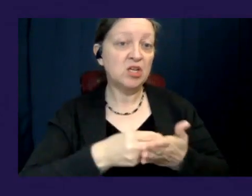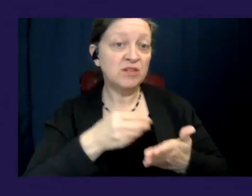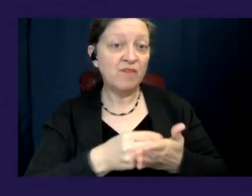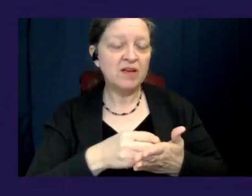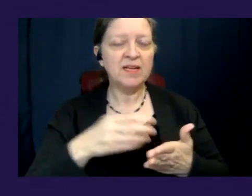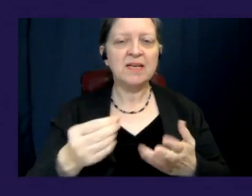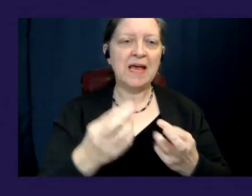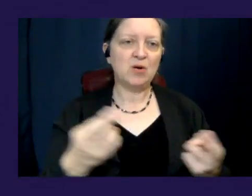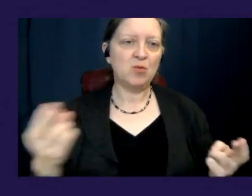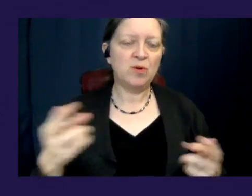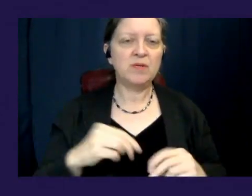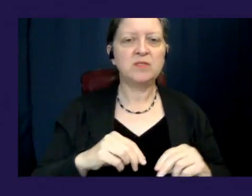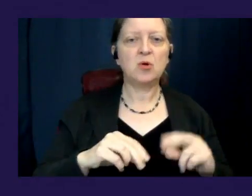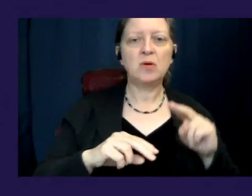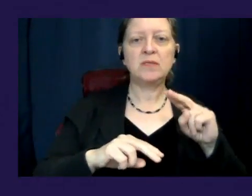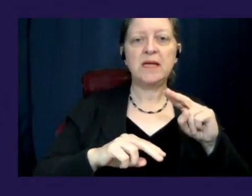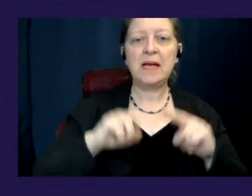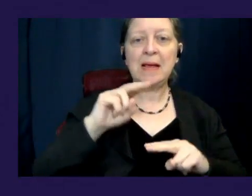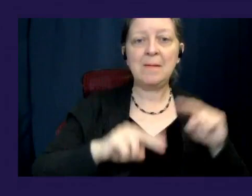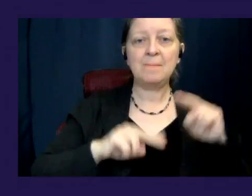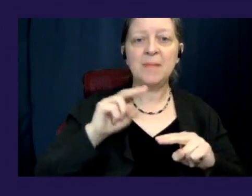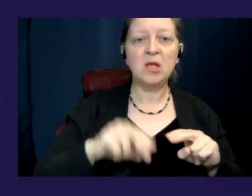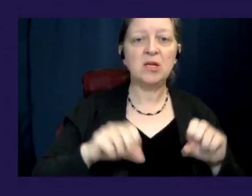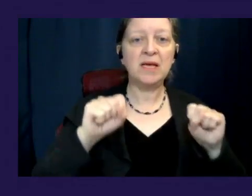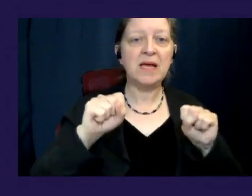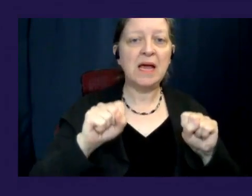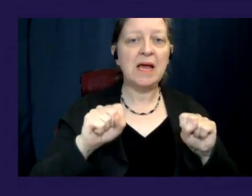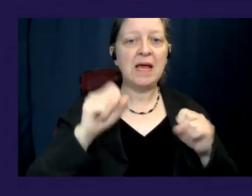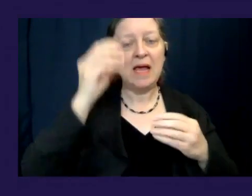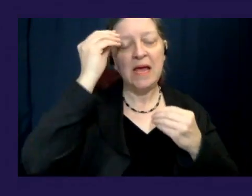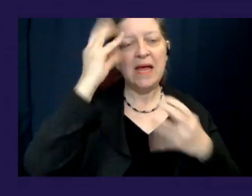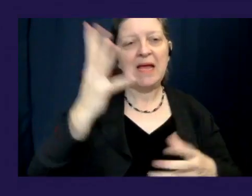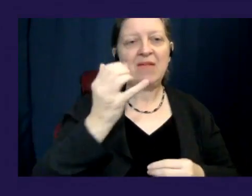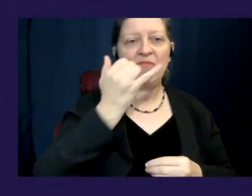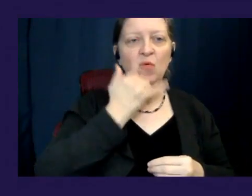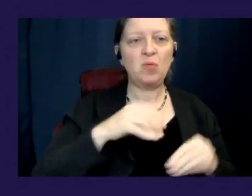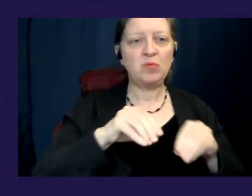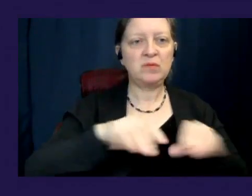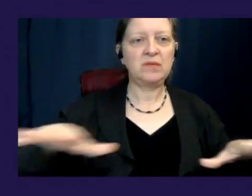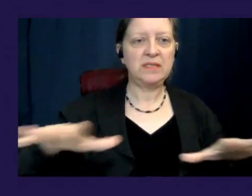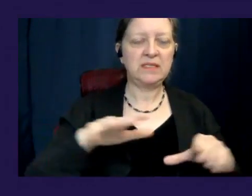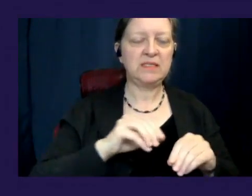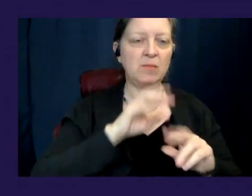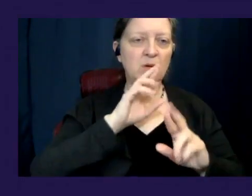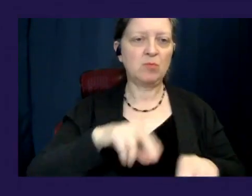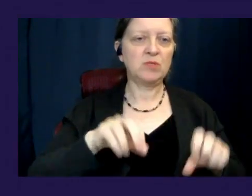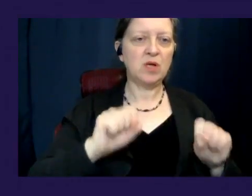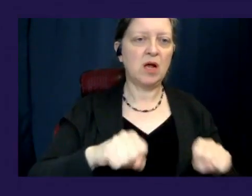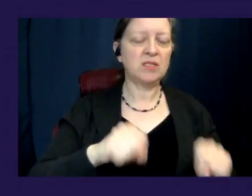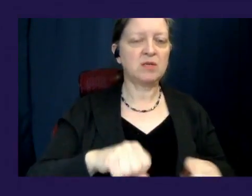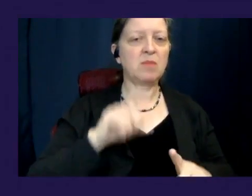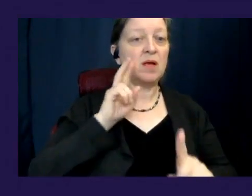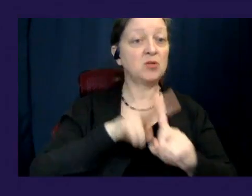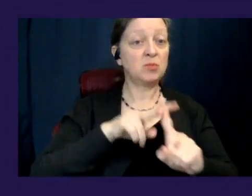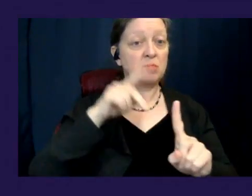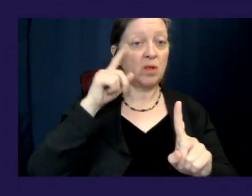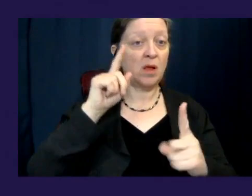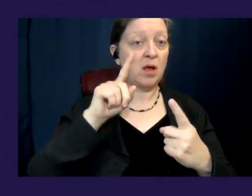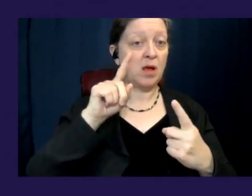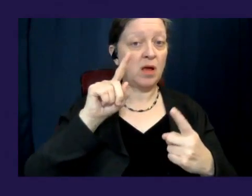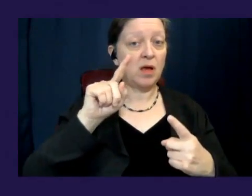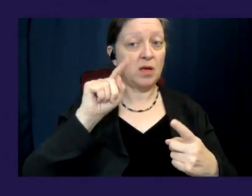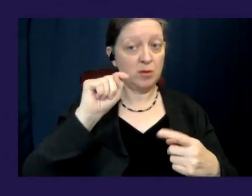Building infodemic response capacity should not only apply to emergencies, but for all public health